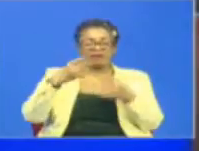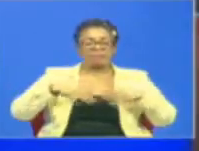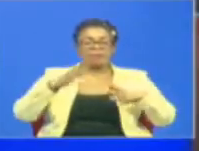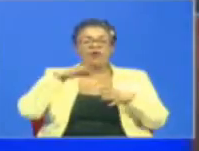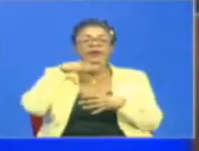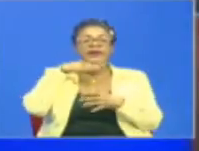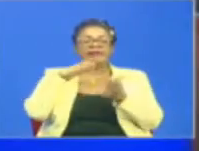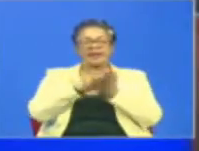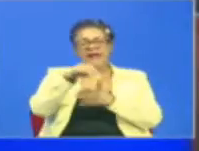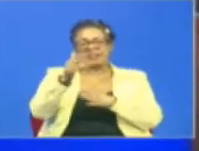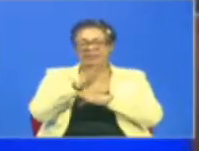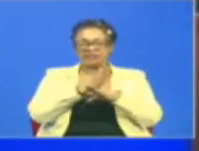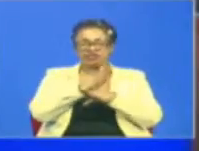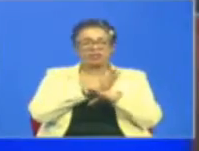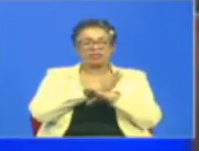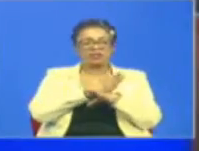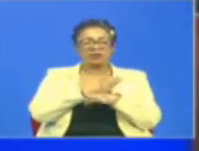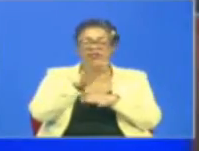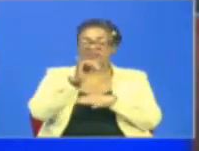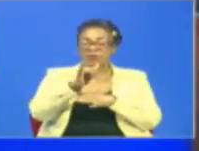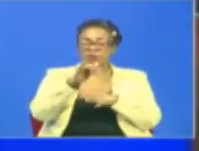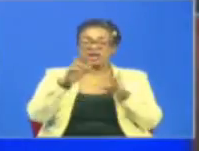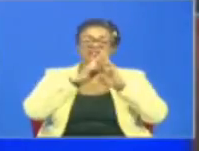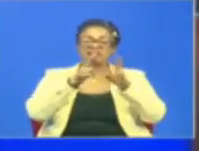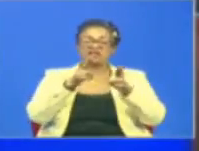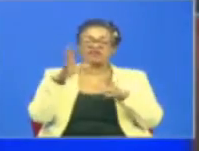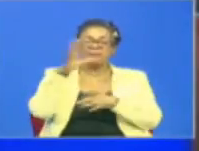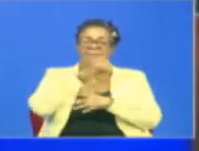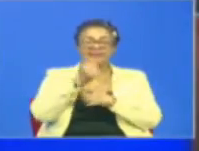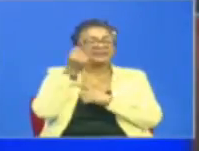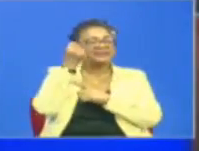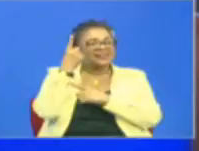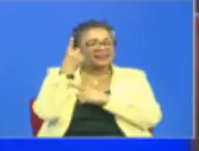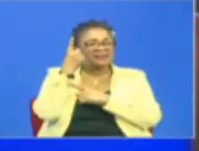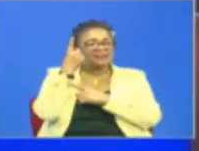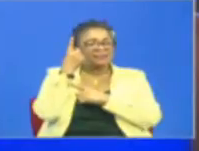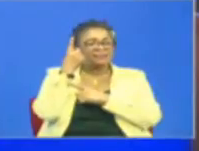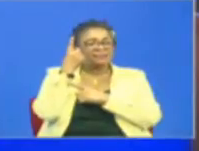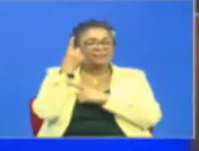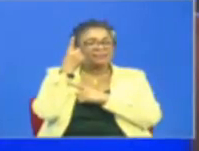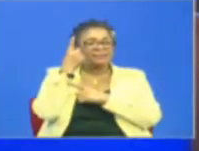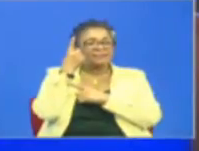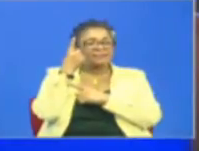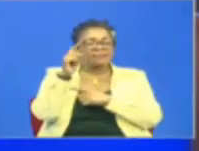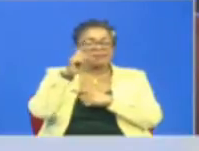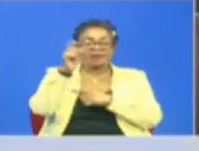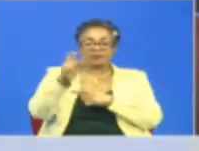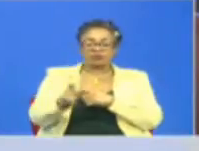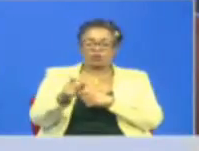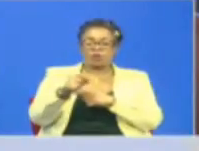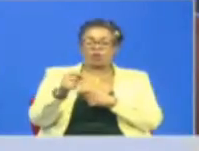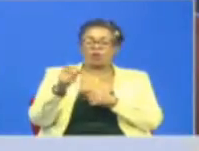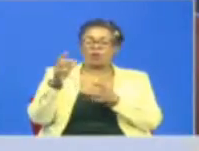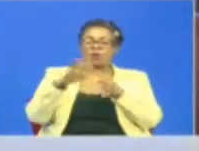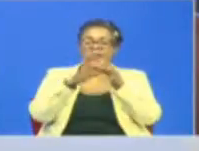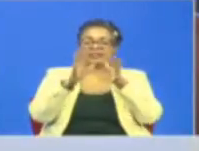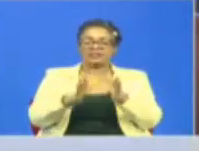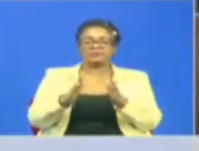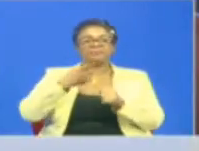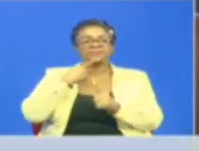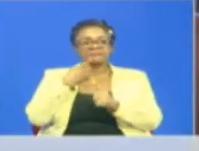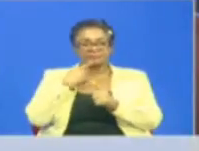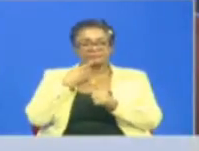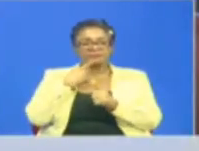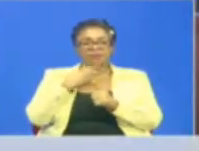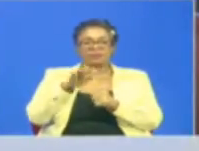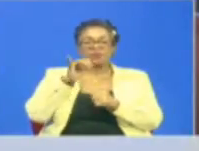others injured, was a result of a misunderstanding. Rift Valley Regional Coordinator George Natembea says that several suspects